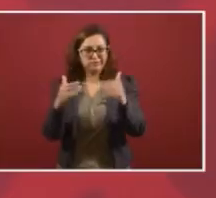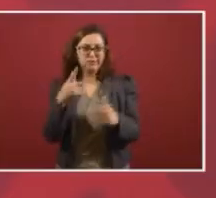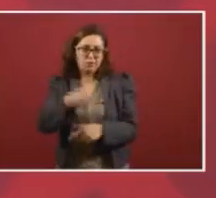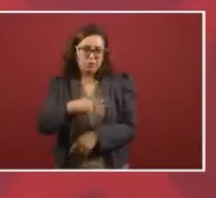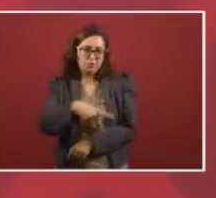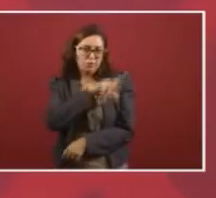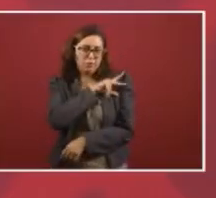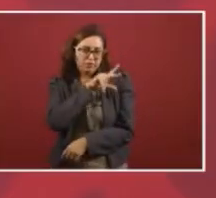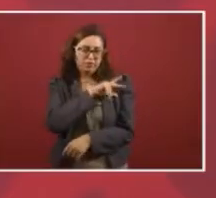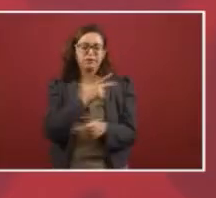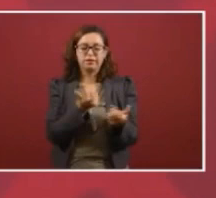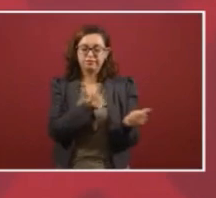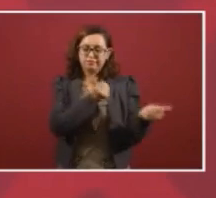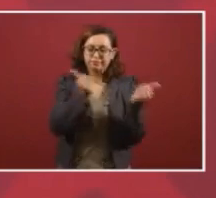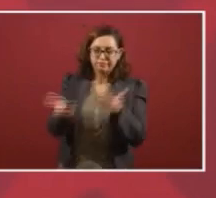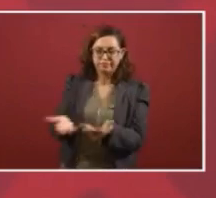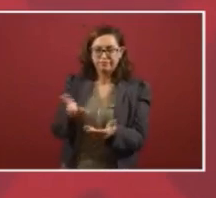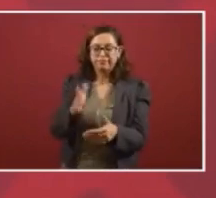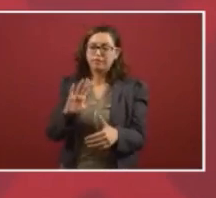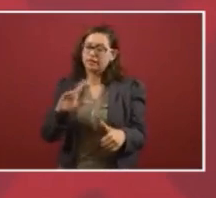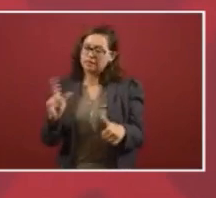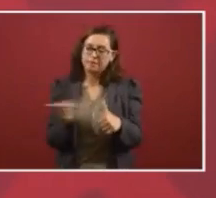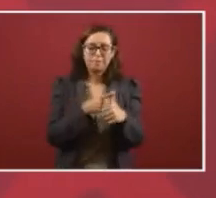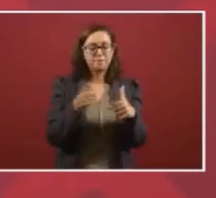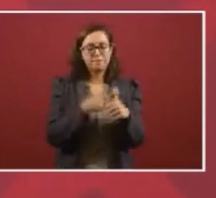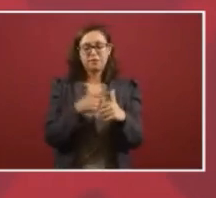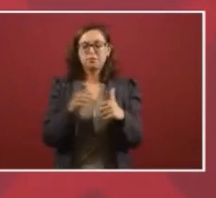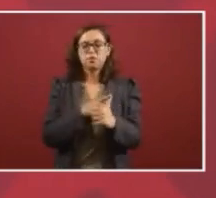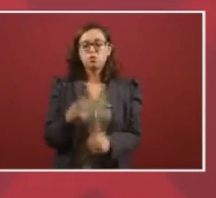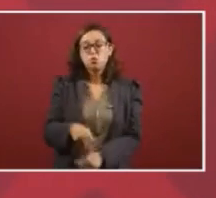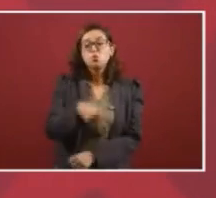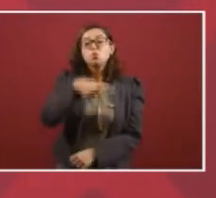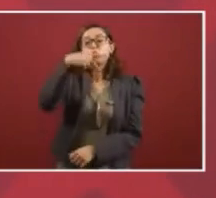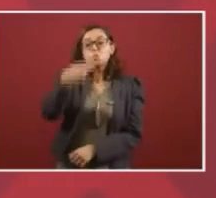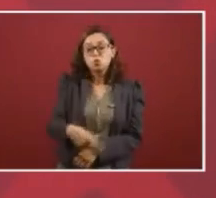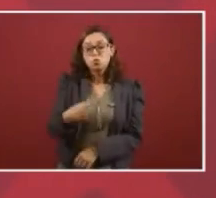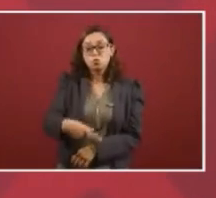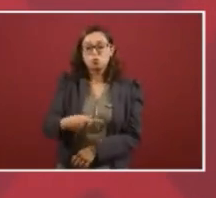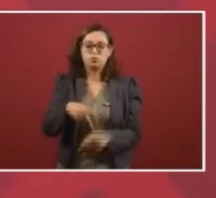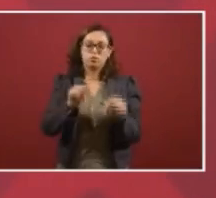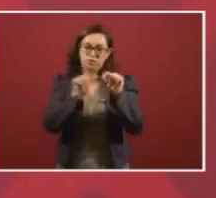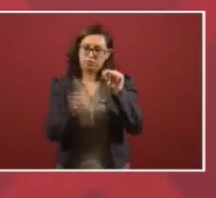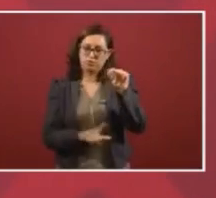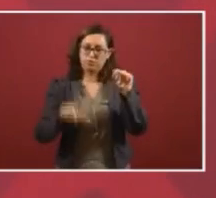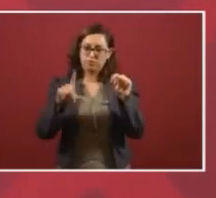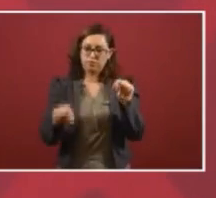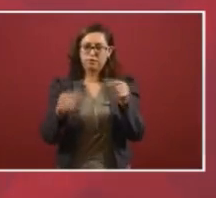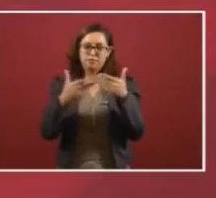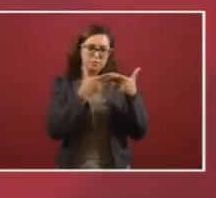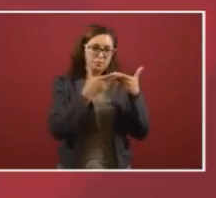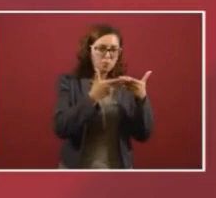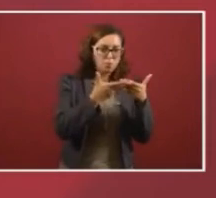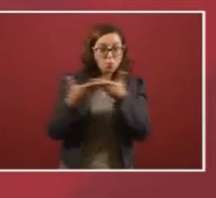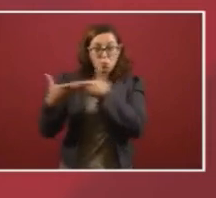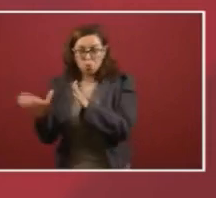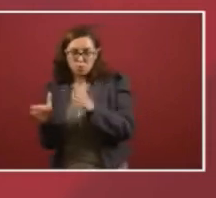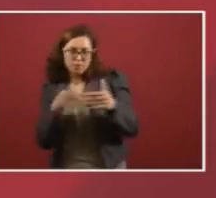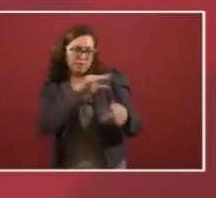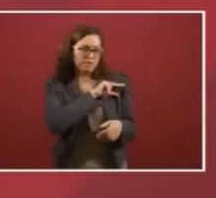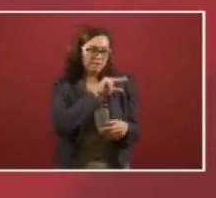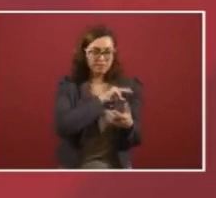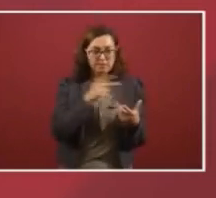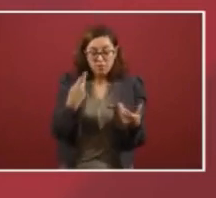matters of sovereignty. It, it will be predominantly the investment of